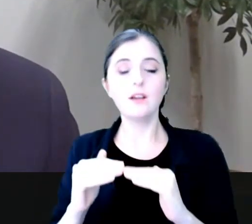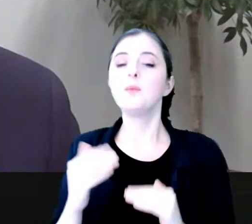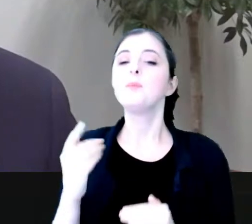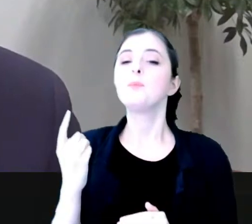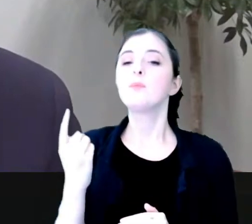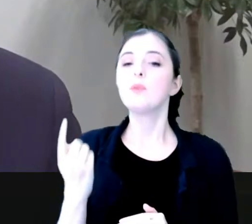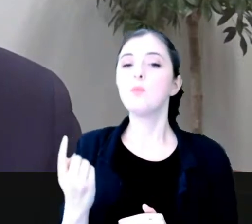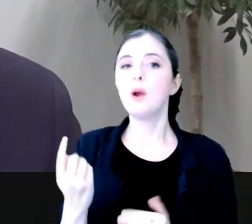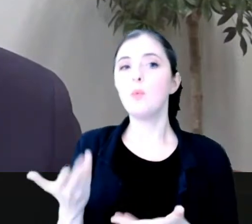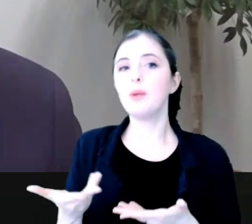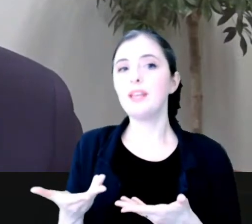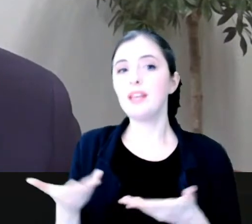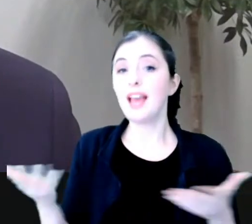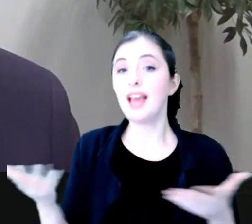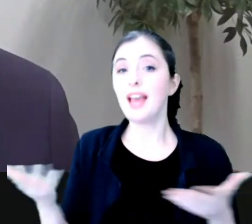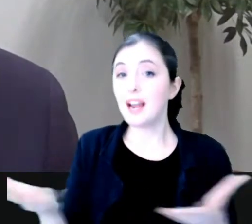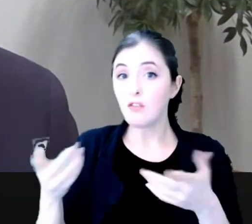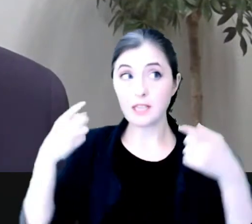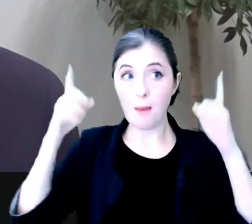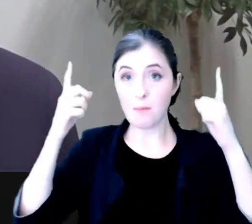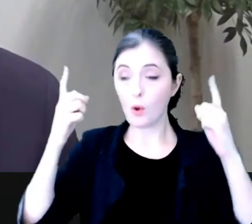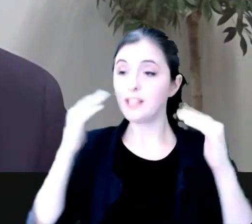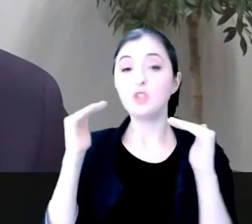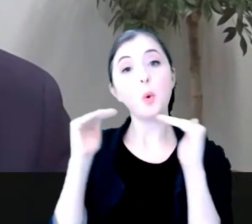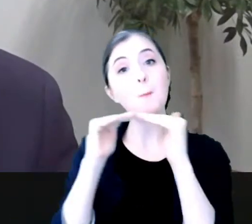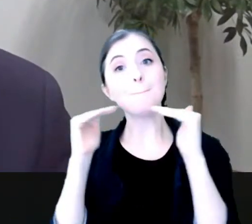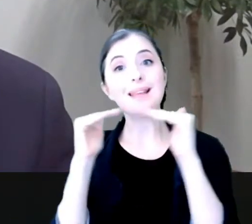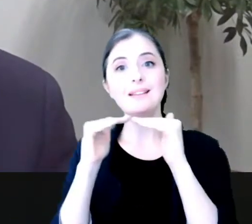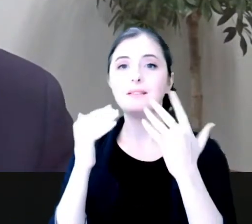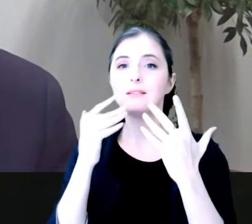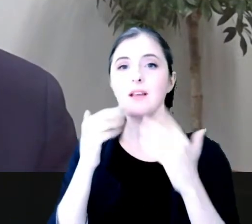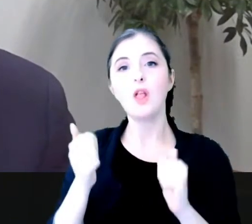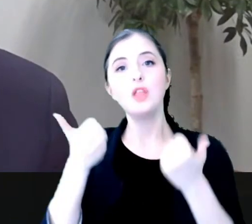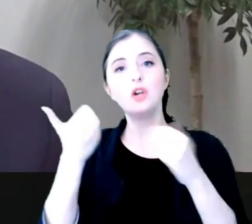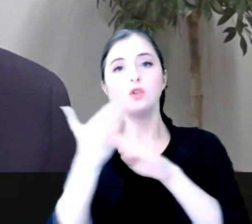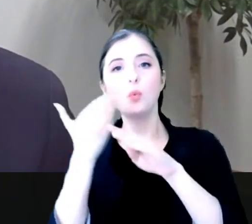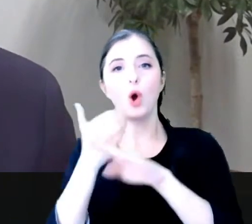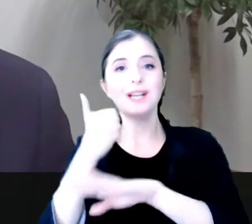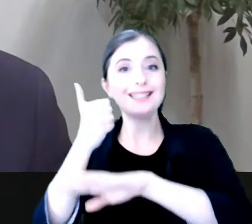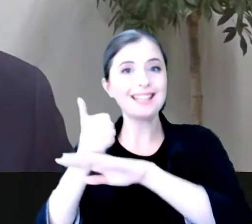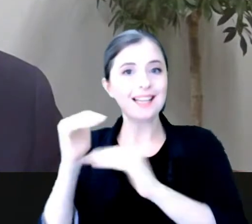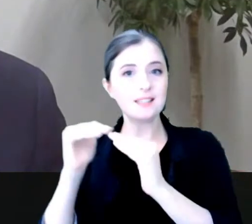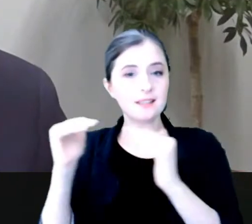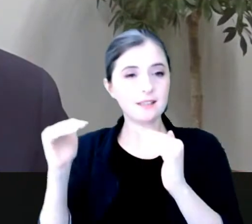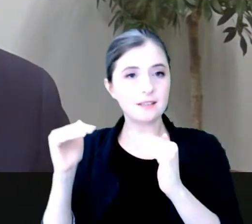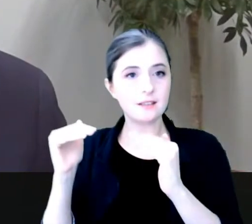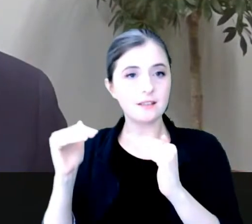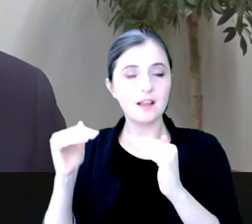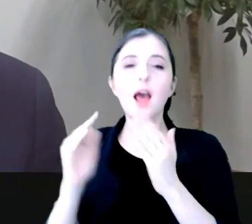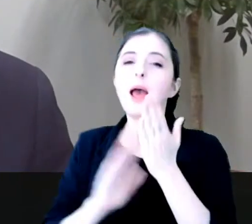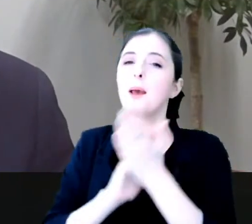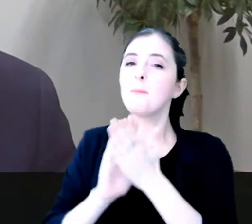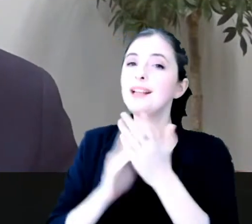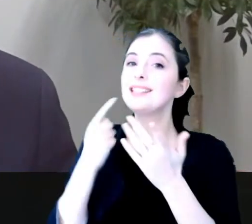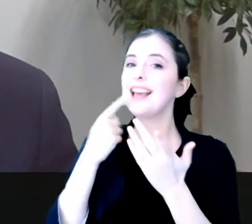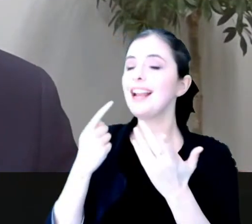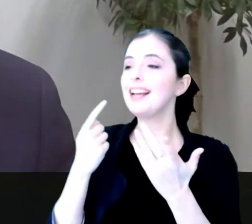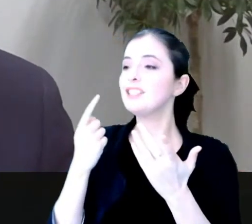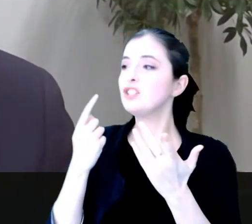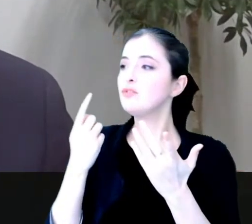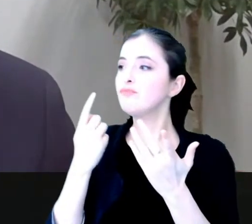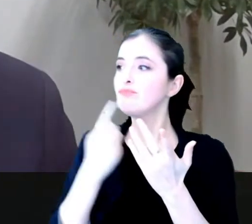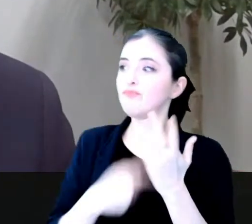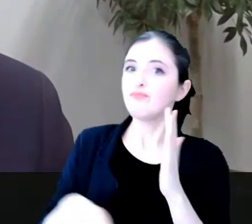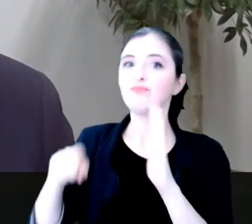we encourage employers to meet the Good Work Standard, and they then get, if you like, preferential treatment when it comes to getting contracts, when it comes to